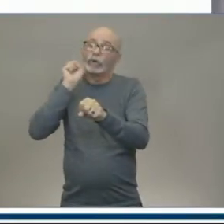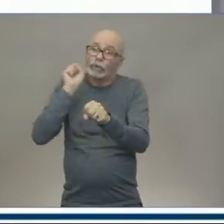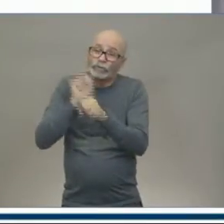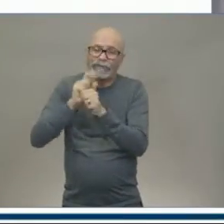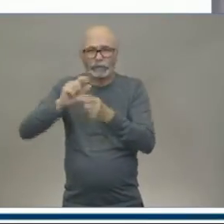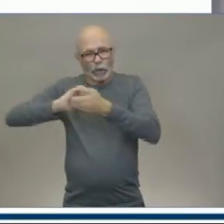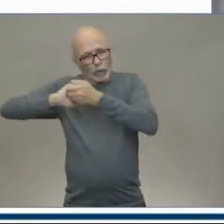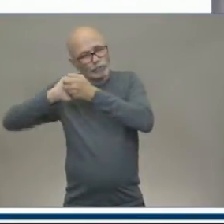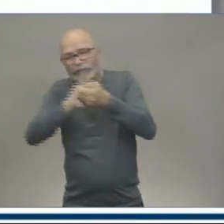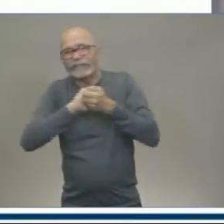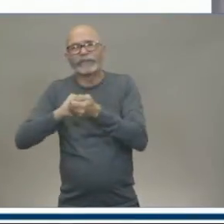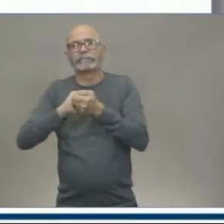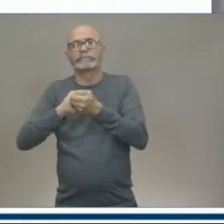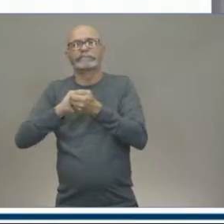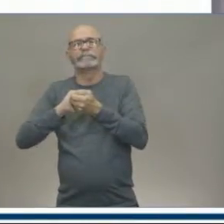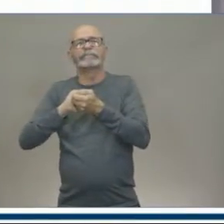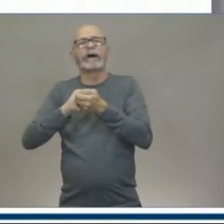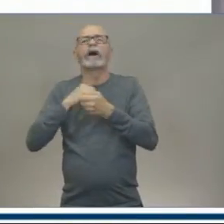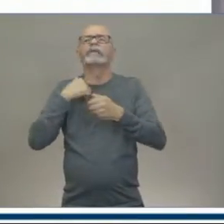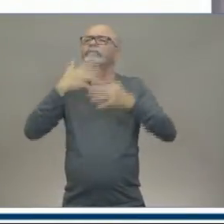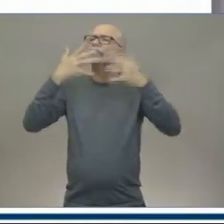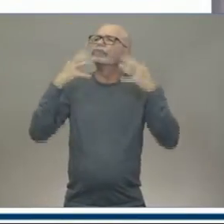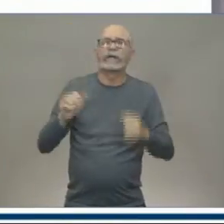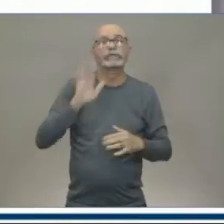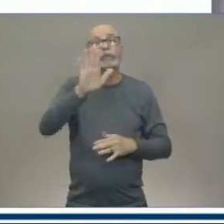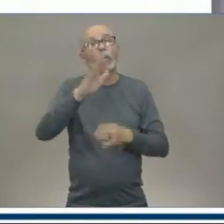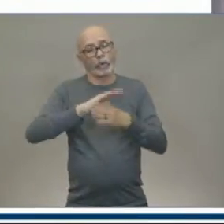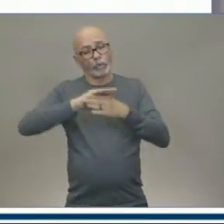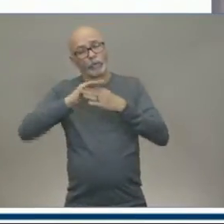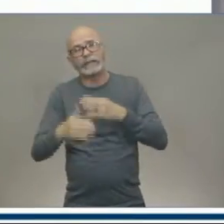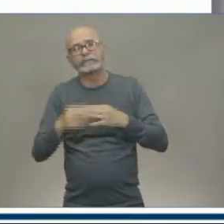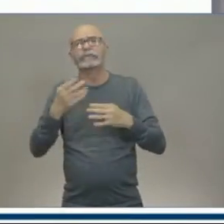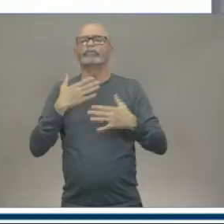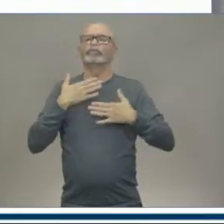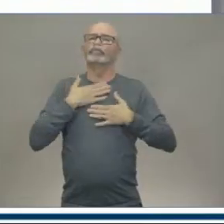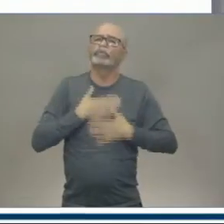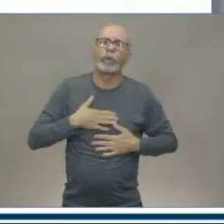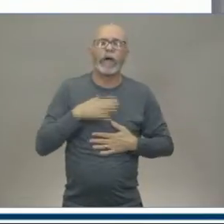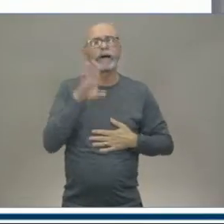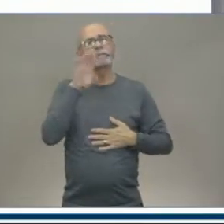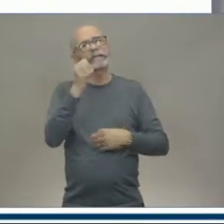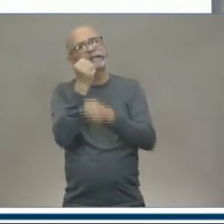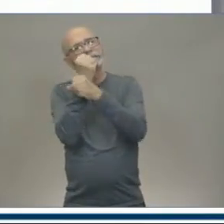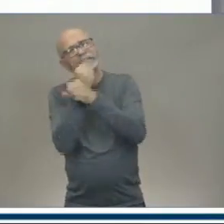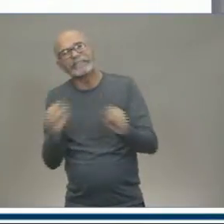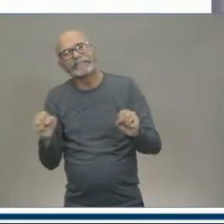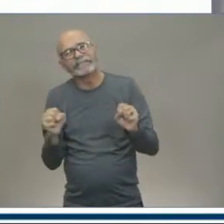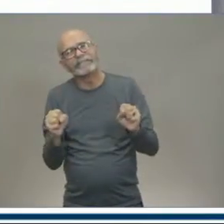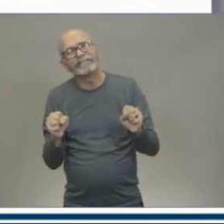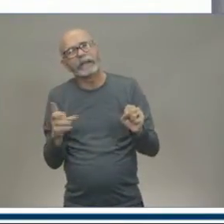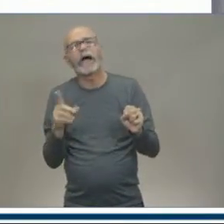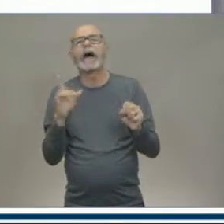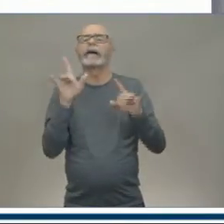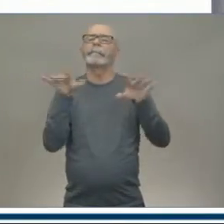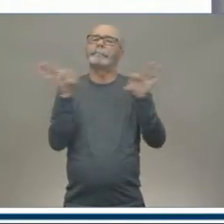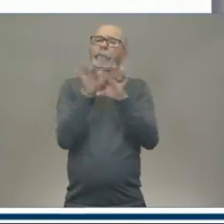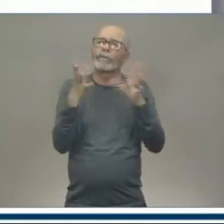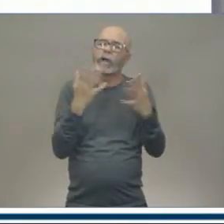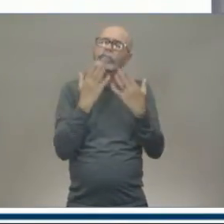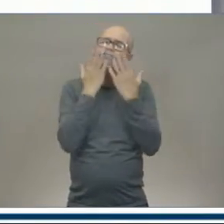want you to have a good weekend. I want you to be safe. But most of all, I want you to be kind and think of others.